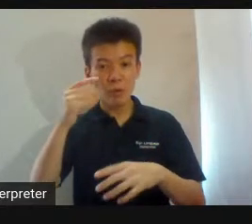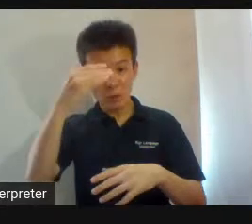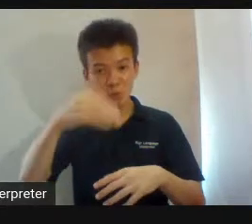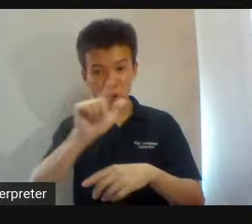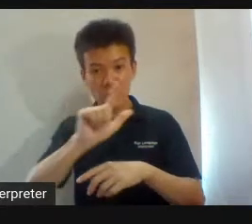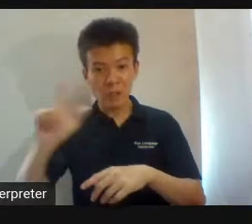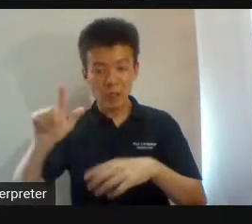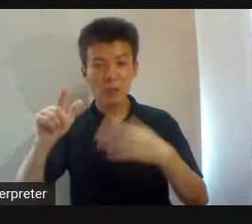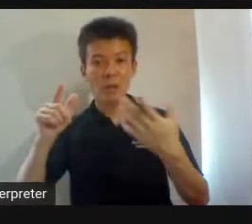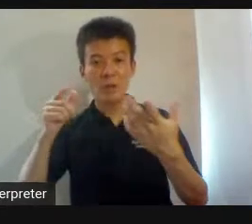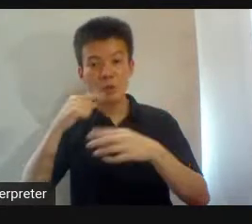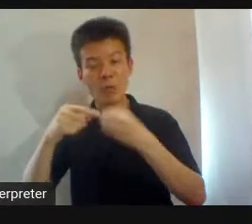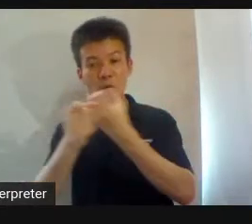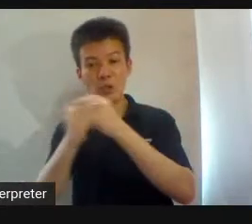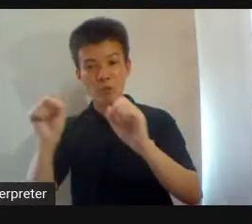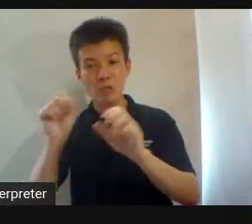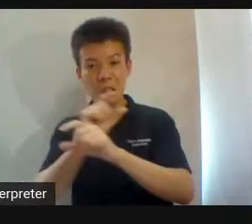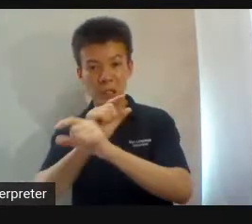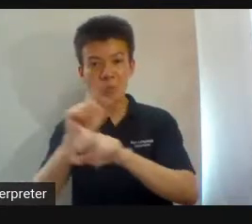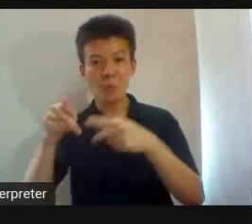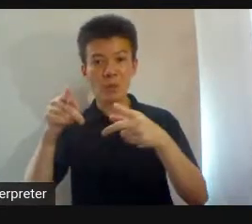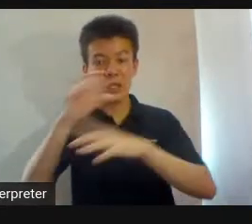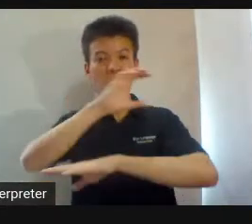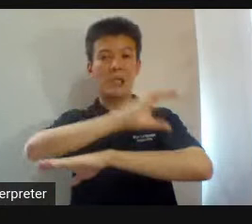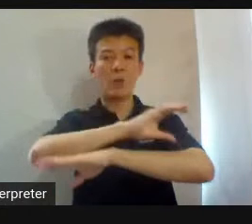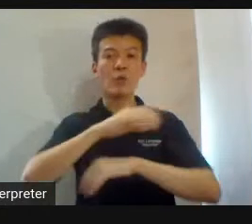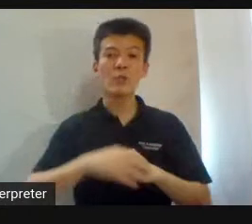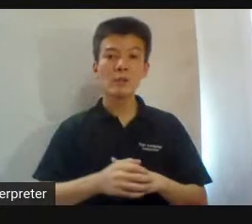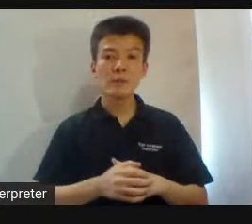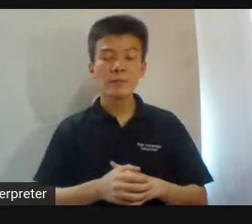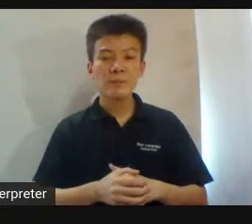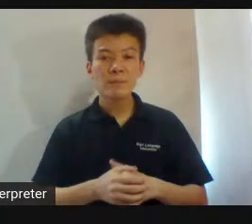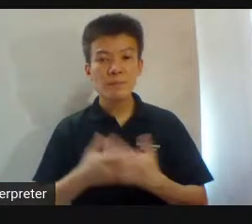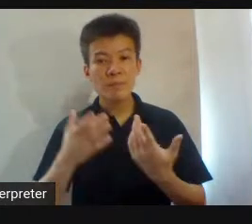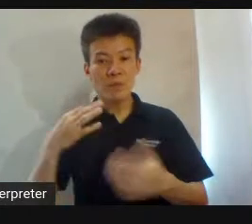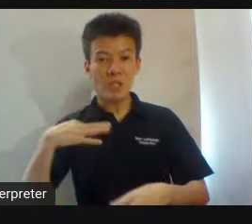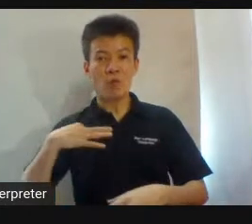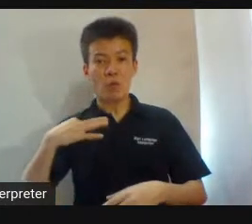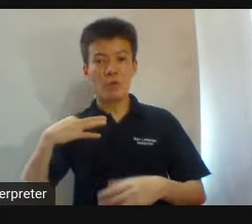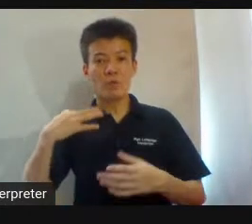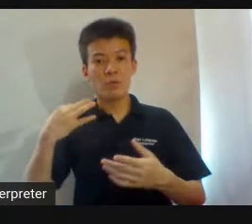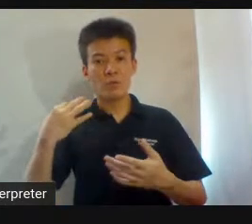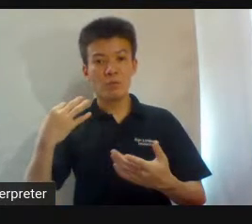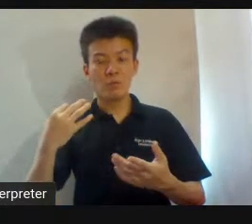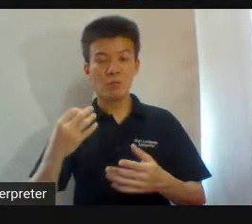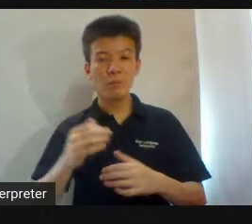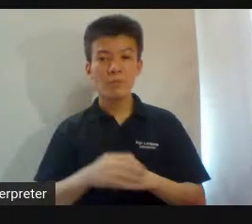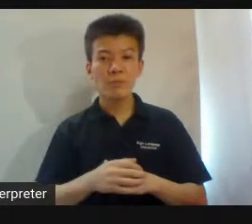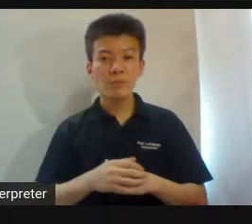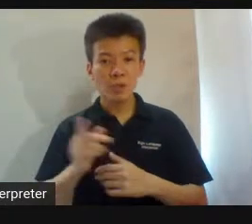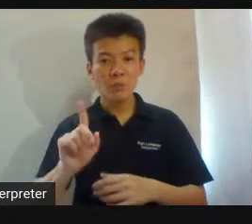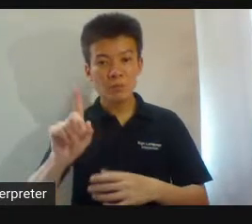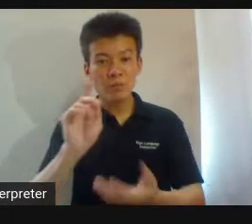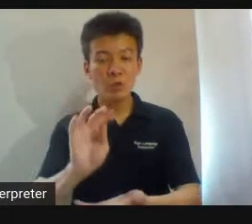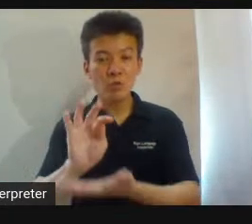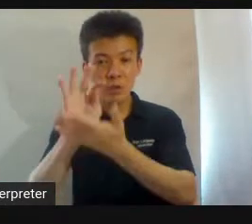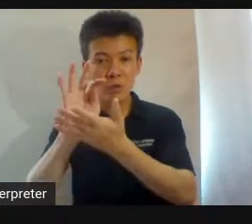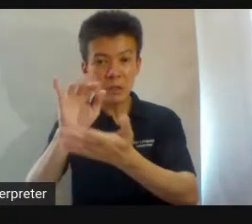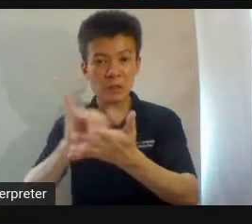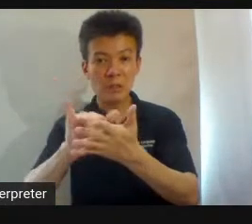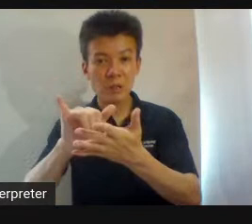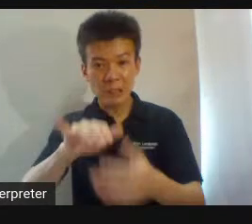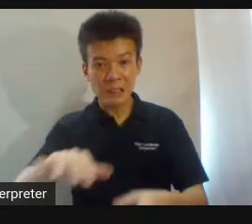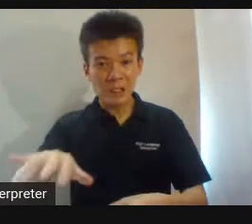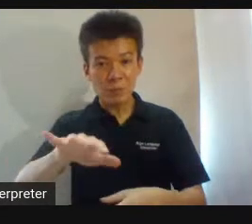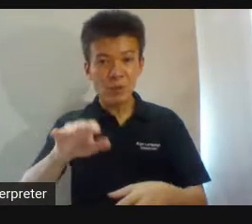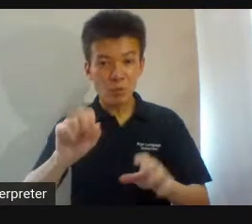We're talking about security guards, people at the counters, you know, the volunteers that were going to be facilitating the space so